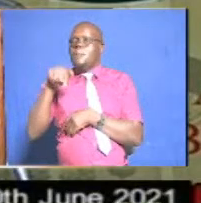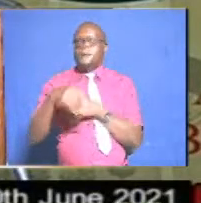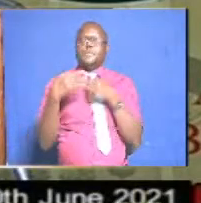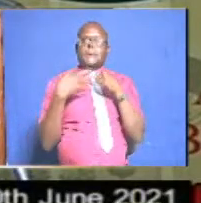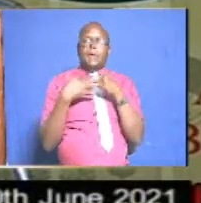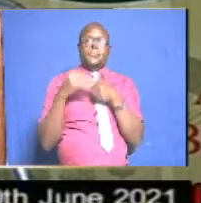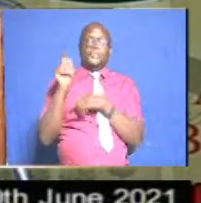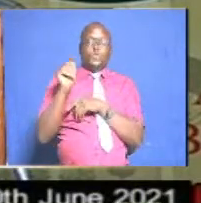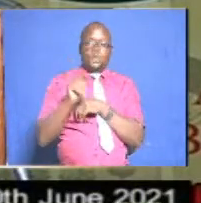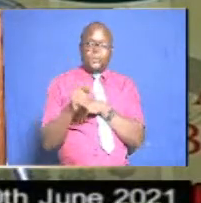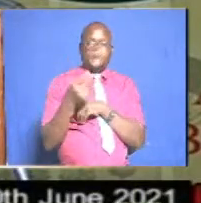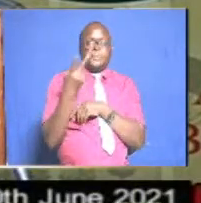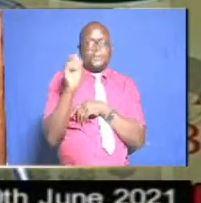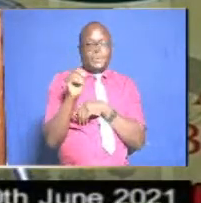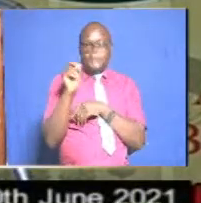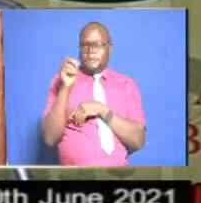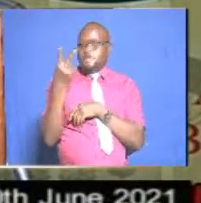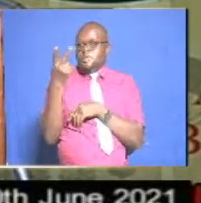the financial